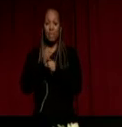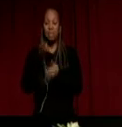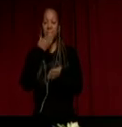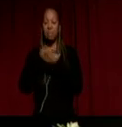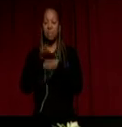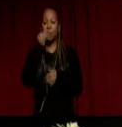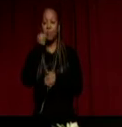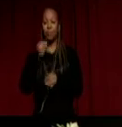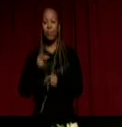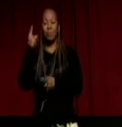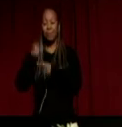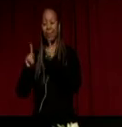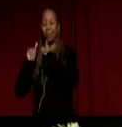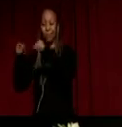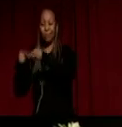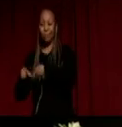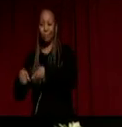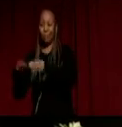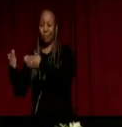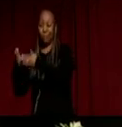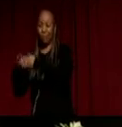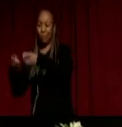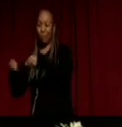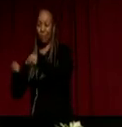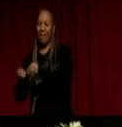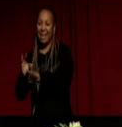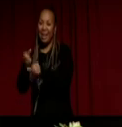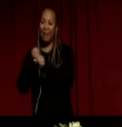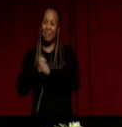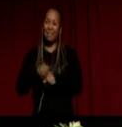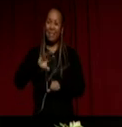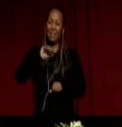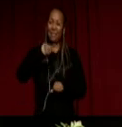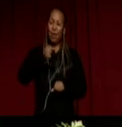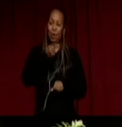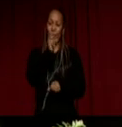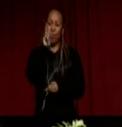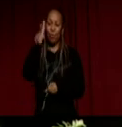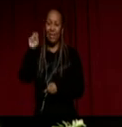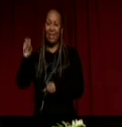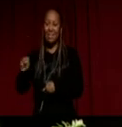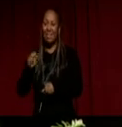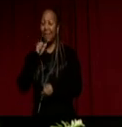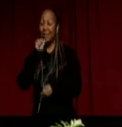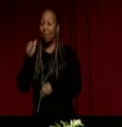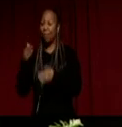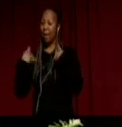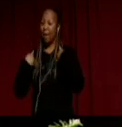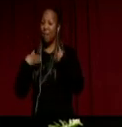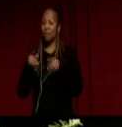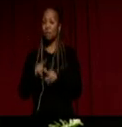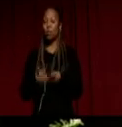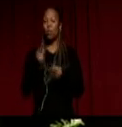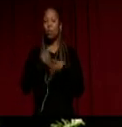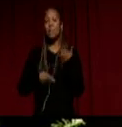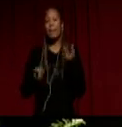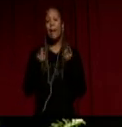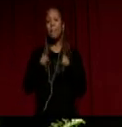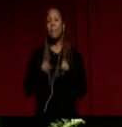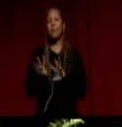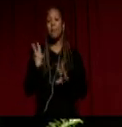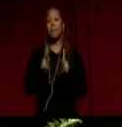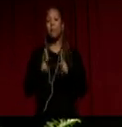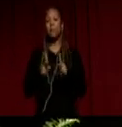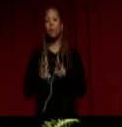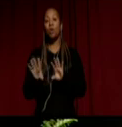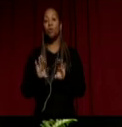you know, you can't go to a corner store and get greens. You can't go to, a lot of those places don't have them, man. So what happens is people do